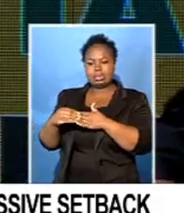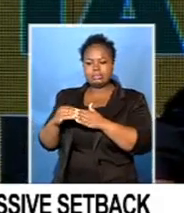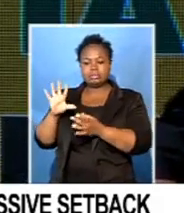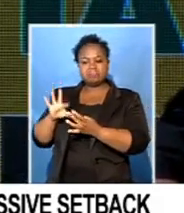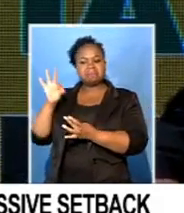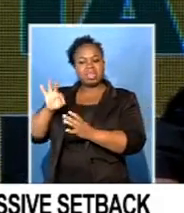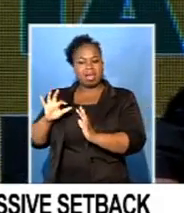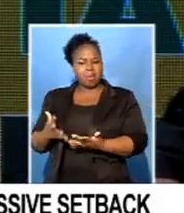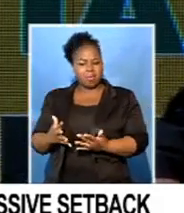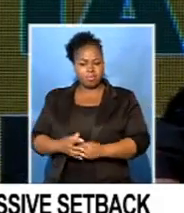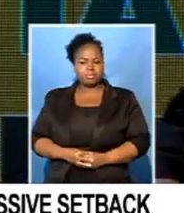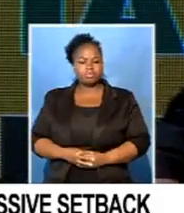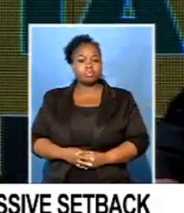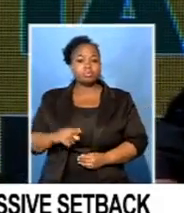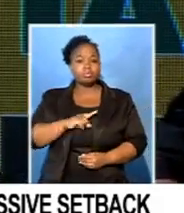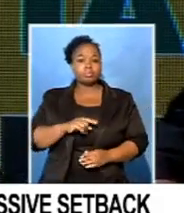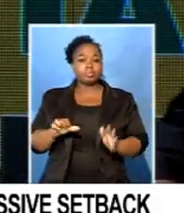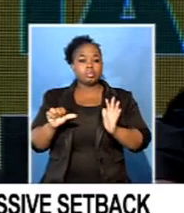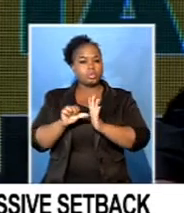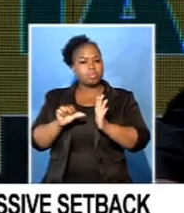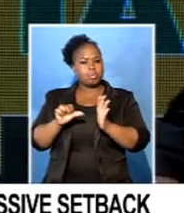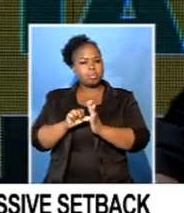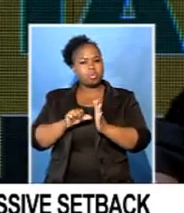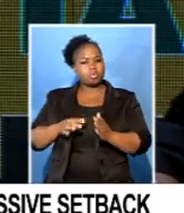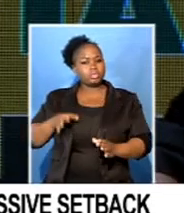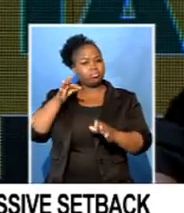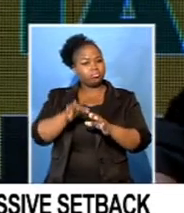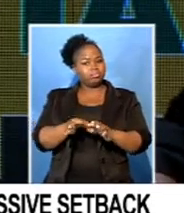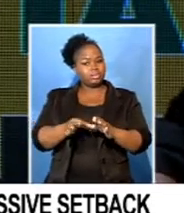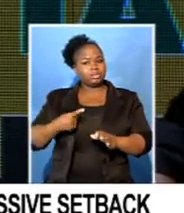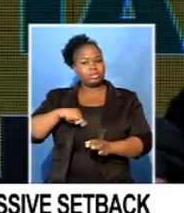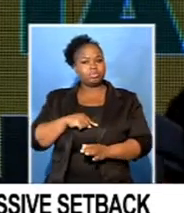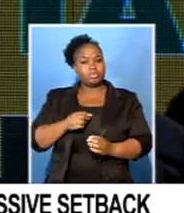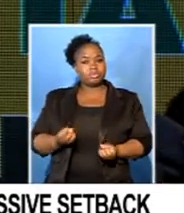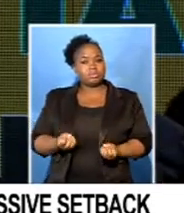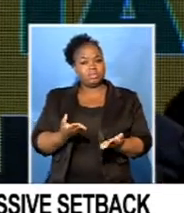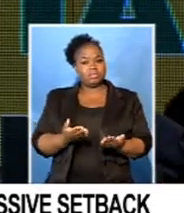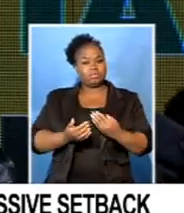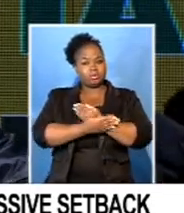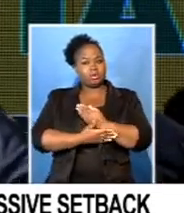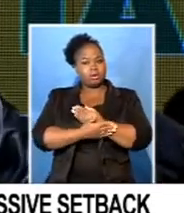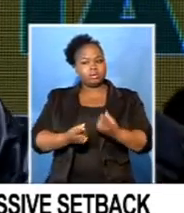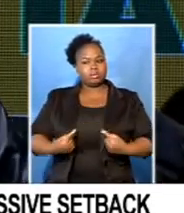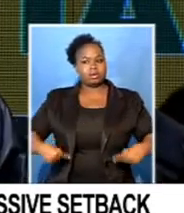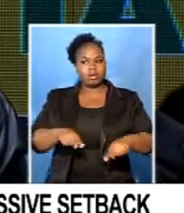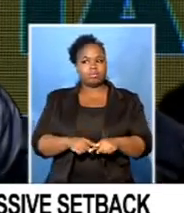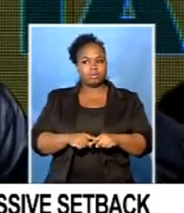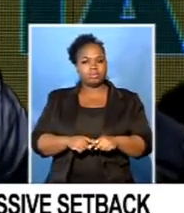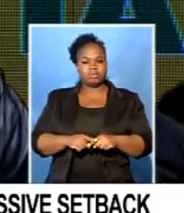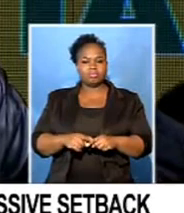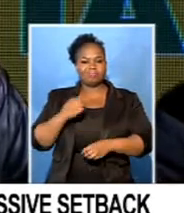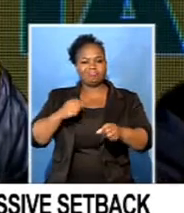The most significant contribution that the ANC has given to our country over many